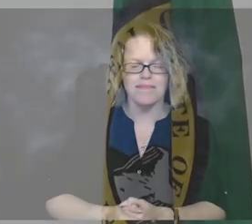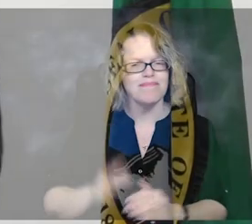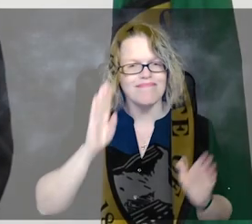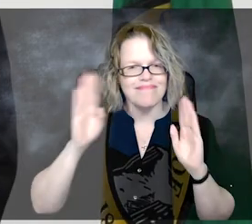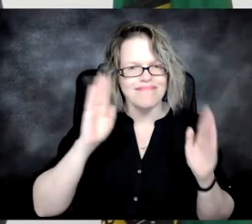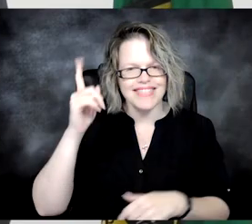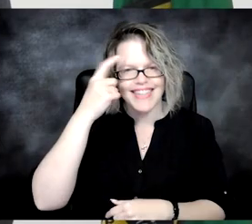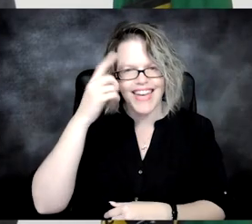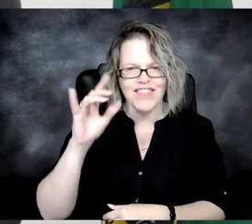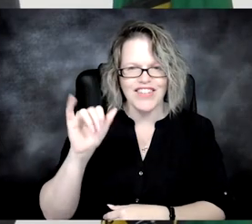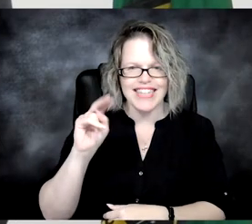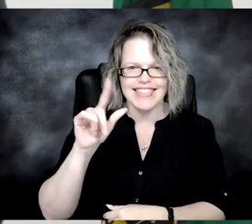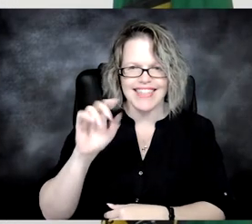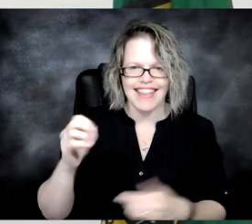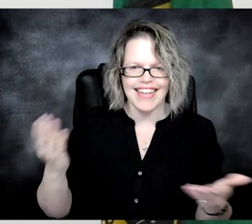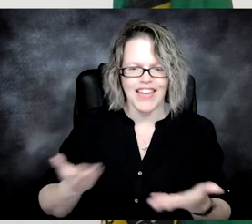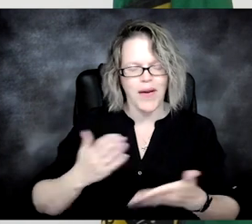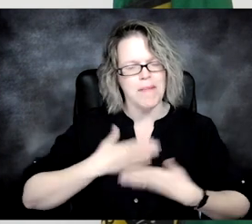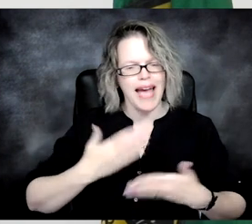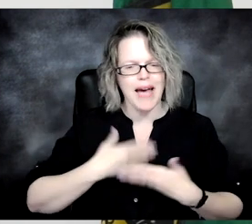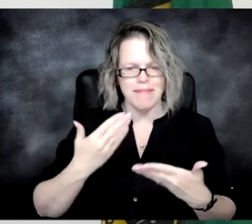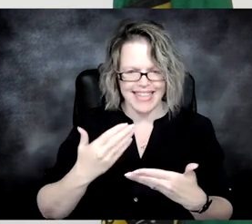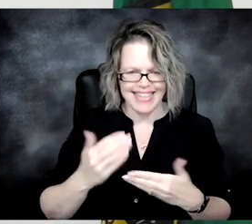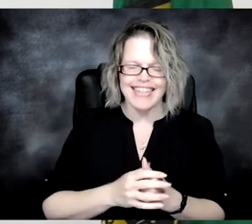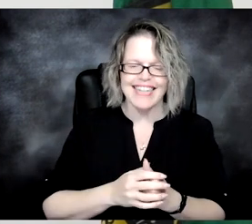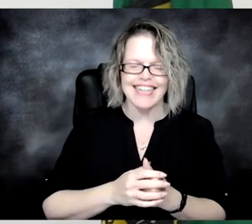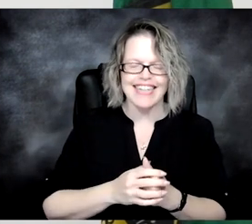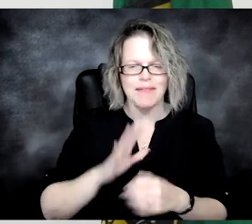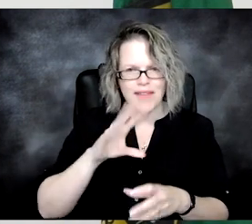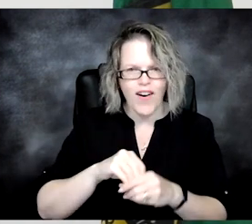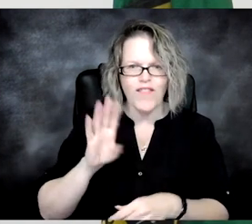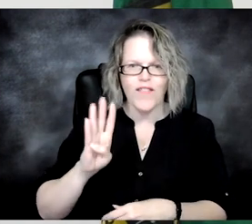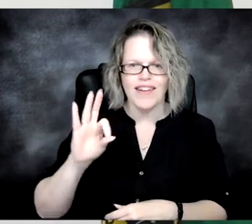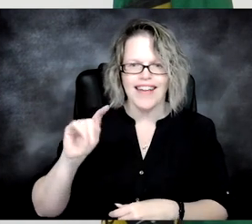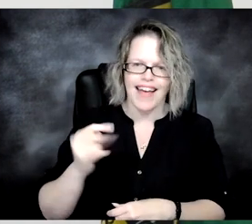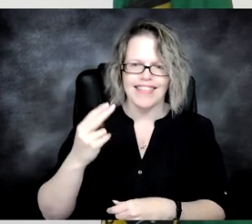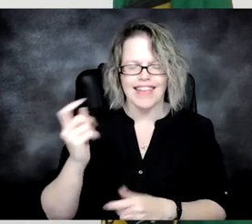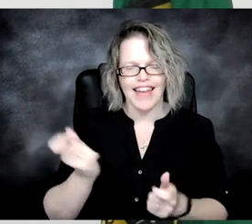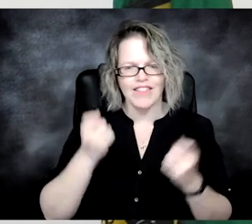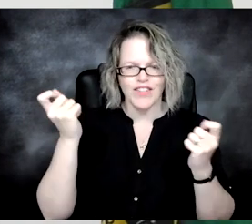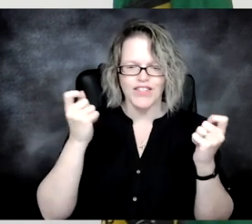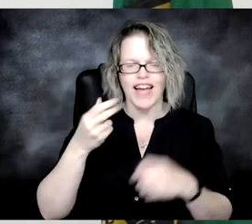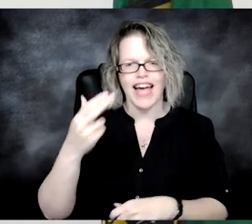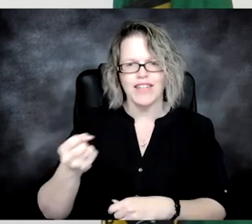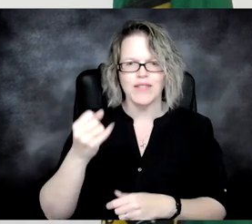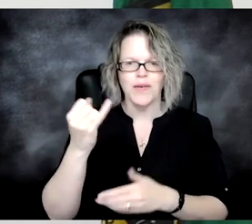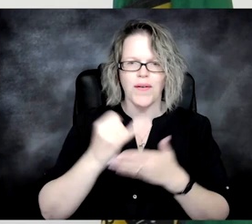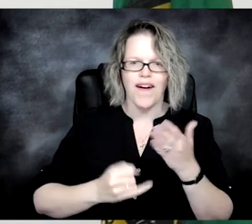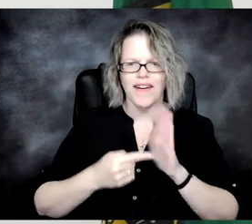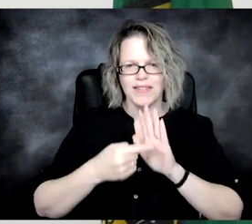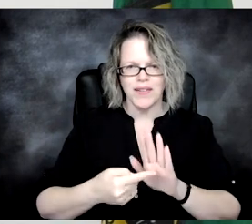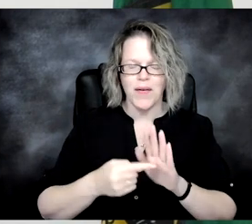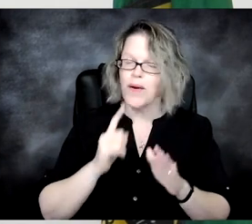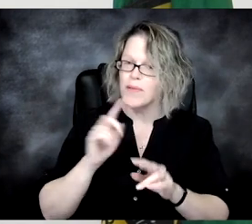Hi, Governor Jay Inslee here, and I'm so happy to be joining you all today at the 49th Annual Superintendent's High School Art Show. I